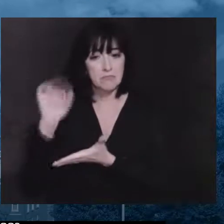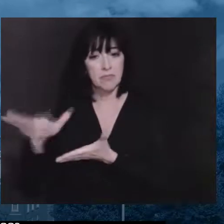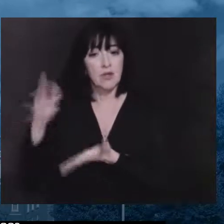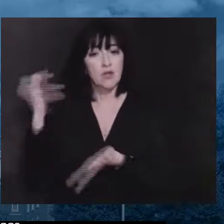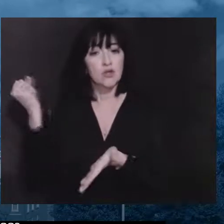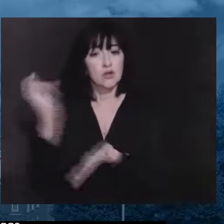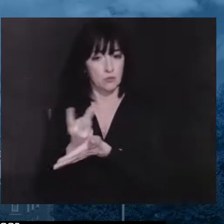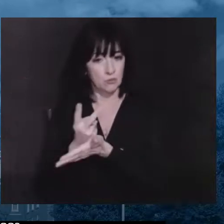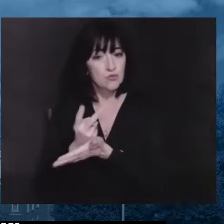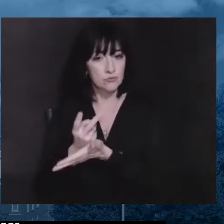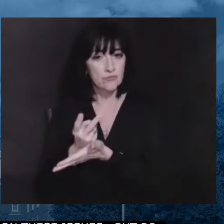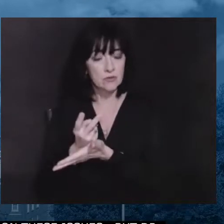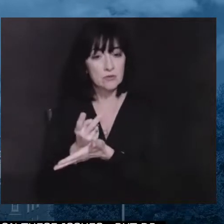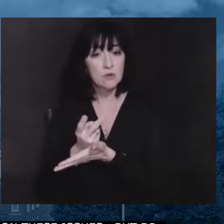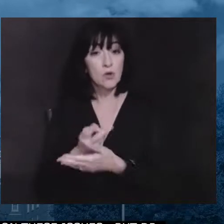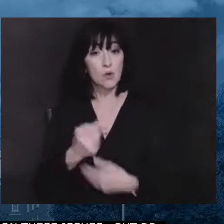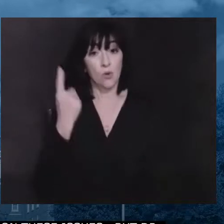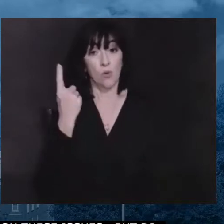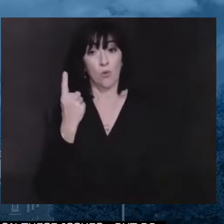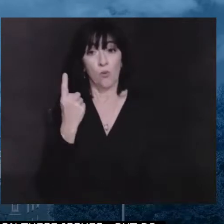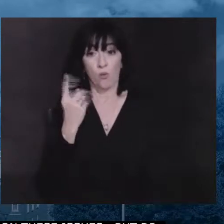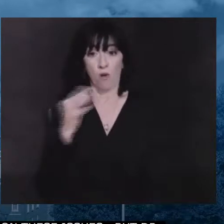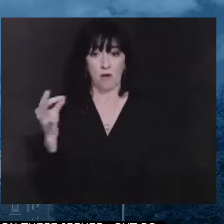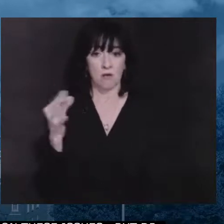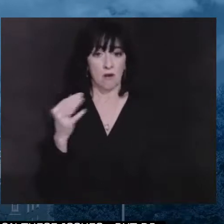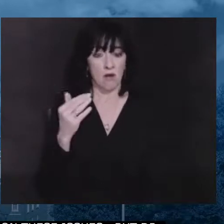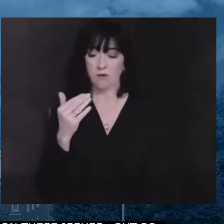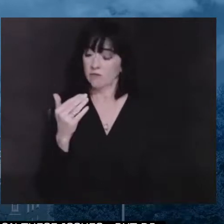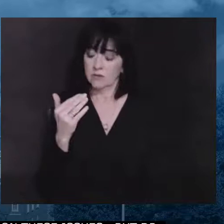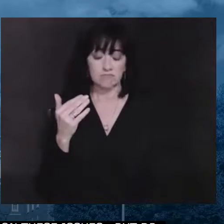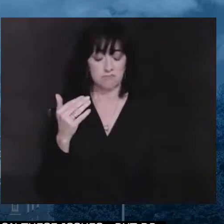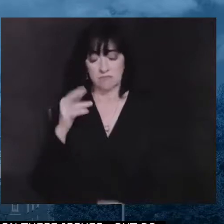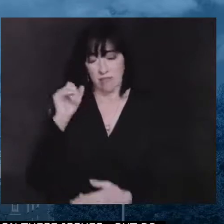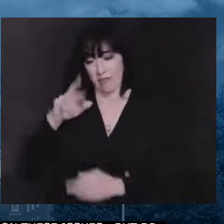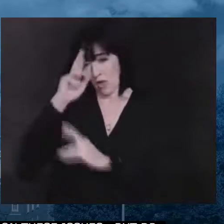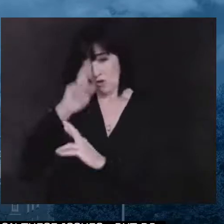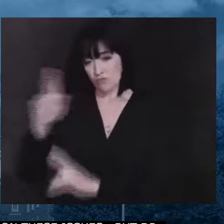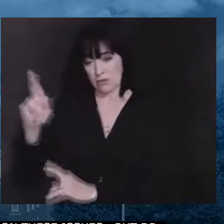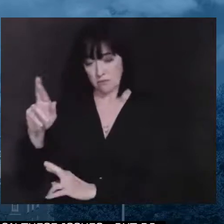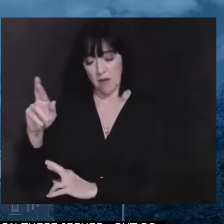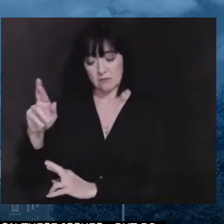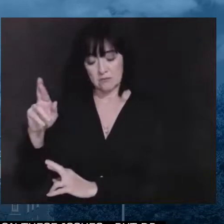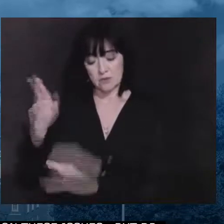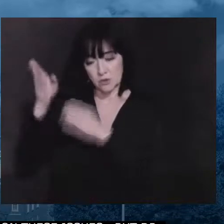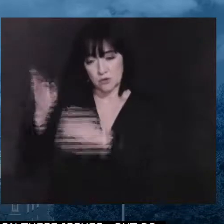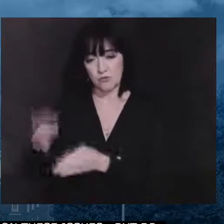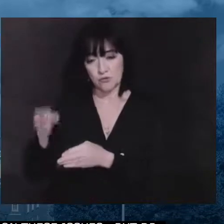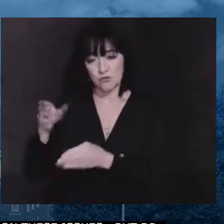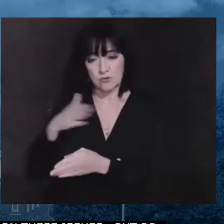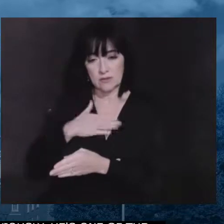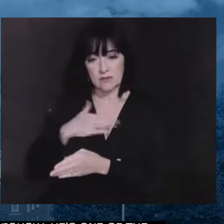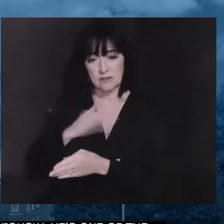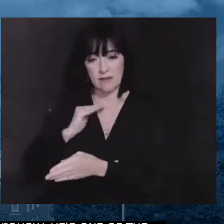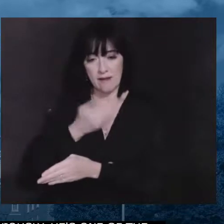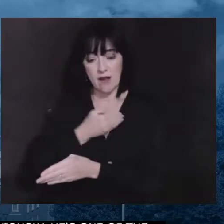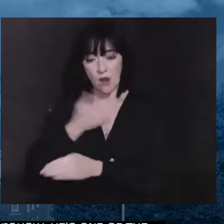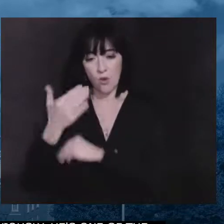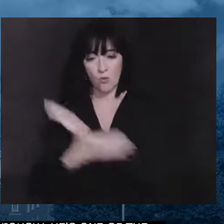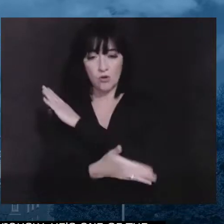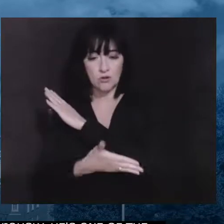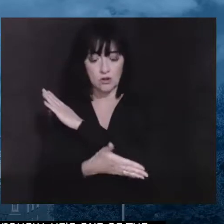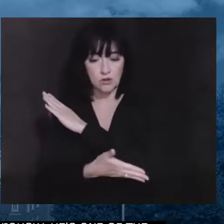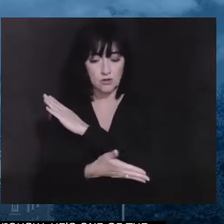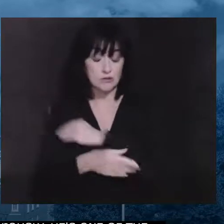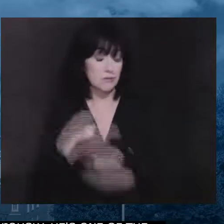And obviously, he's one of the most respected voices in our country. Dr. Rattay? Yeah, it really is a great